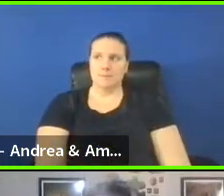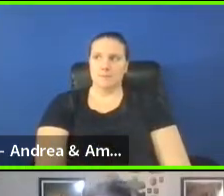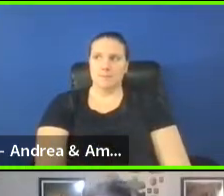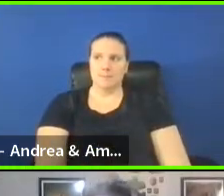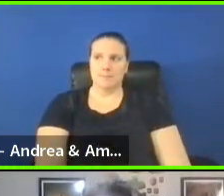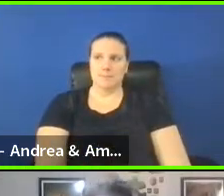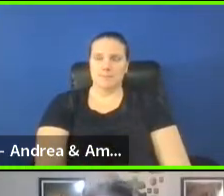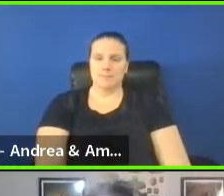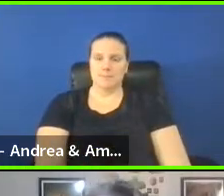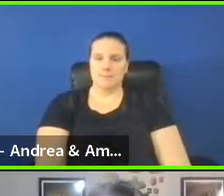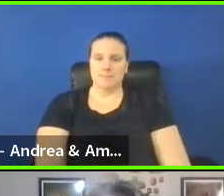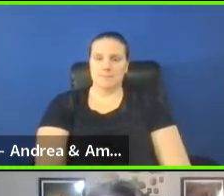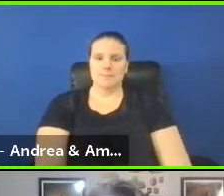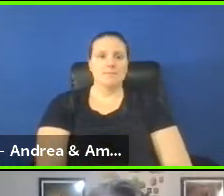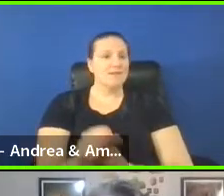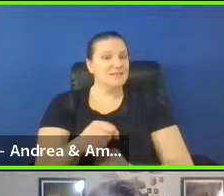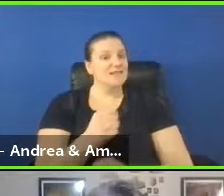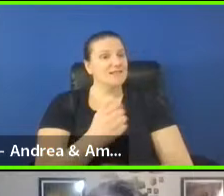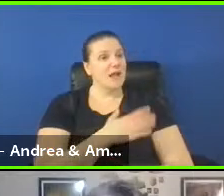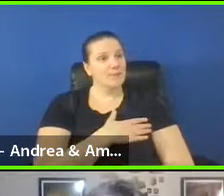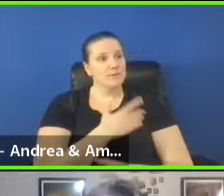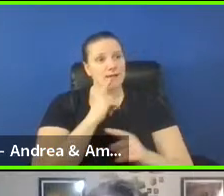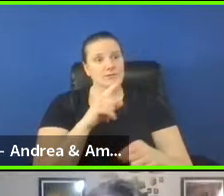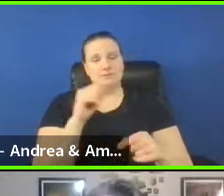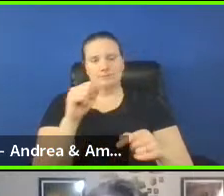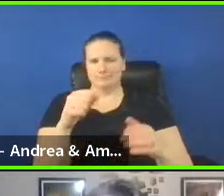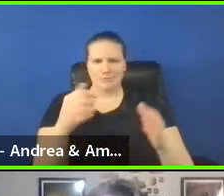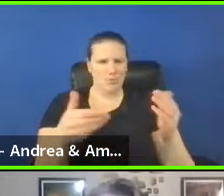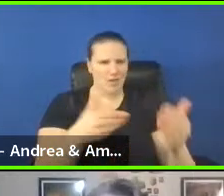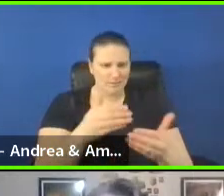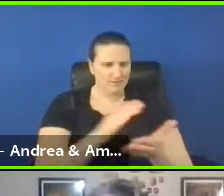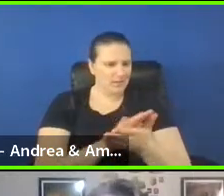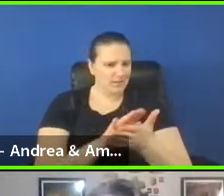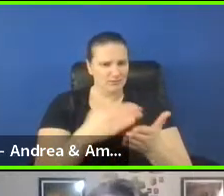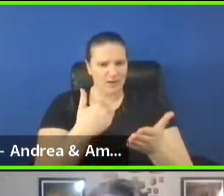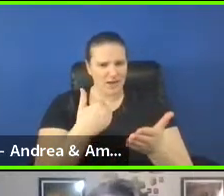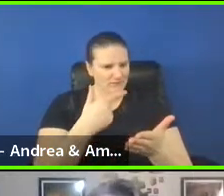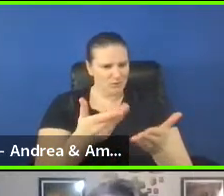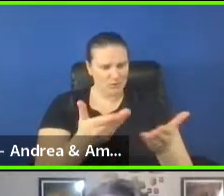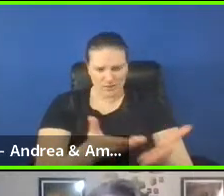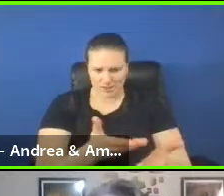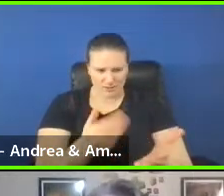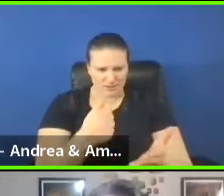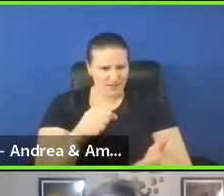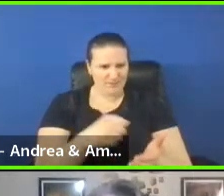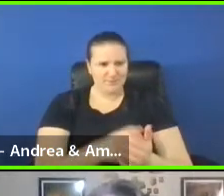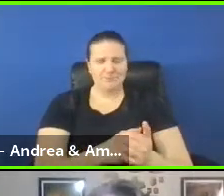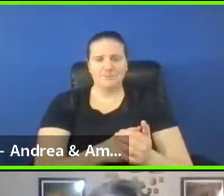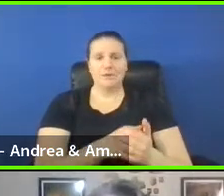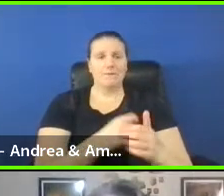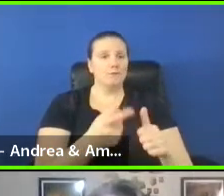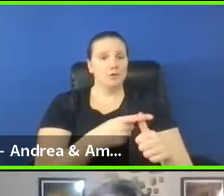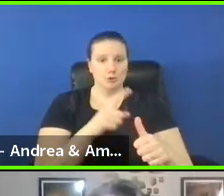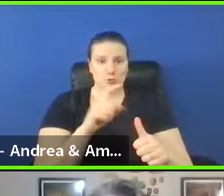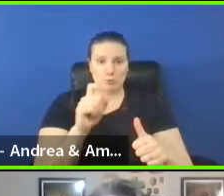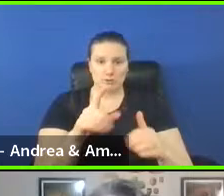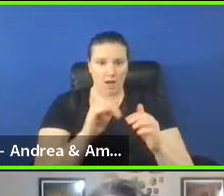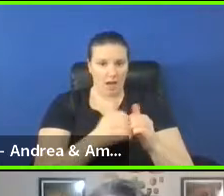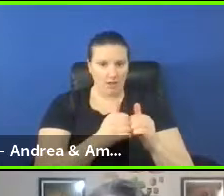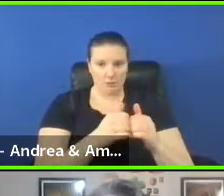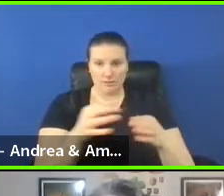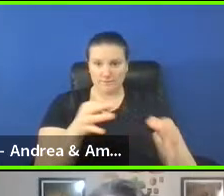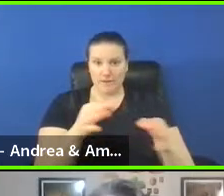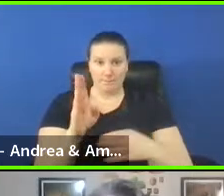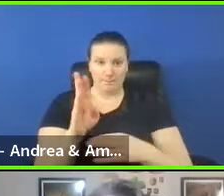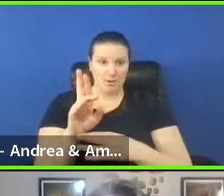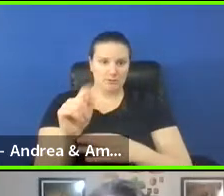Great. Yes, happy to answer those questions and welcome. Nice to have you here. So the first question is, how do we define